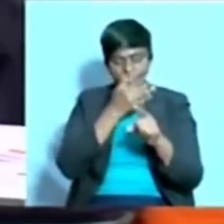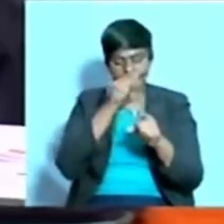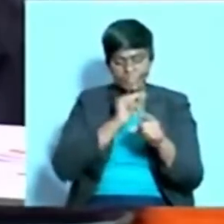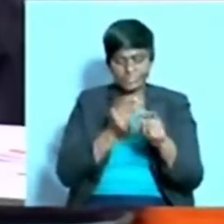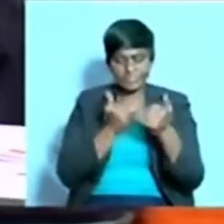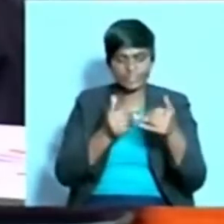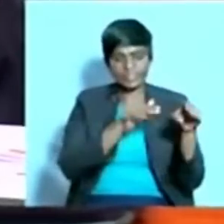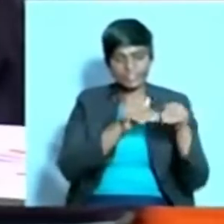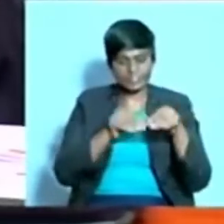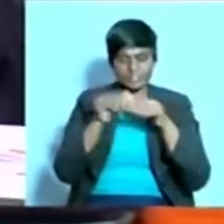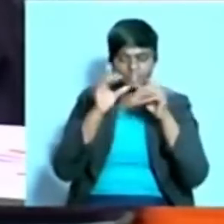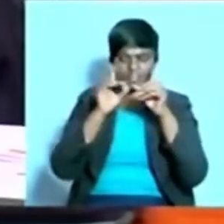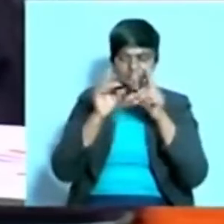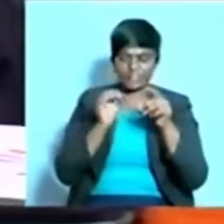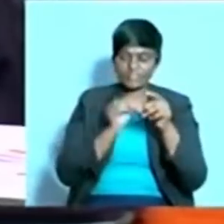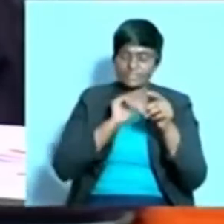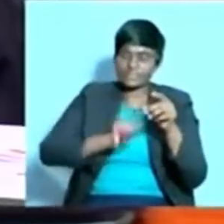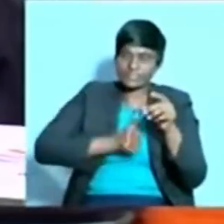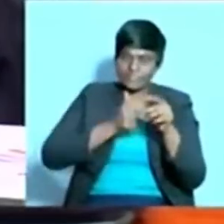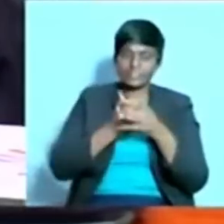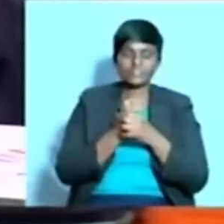avoid debating ourselves.